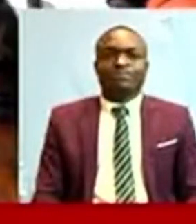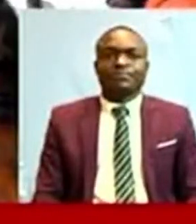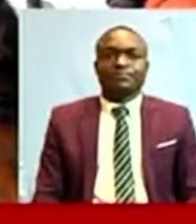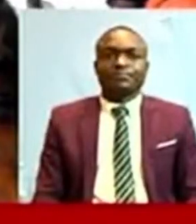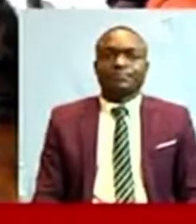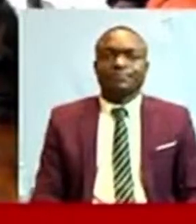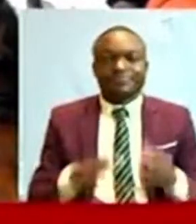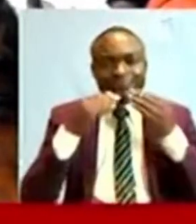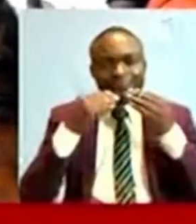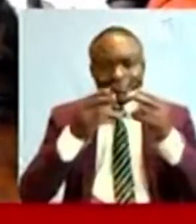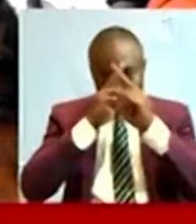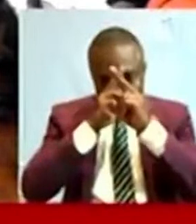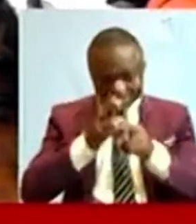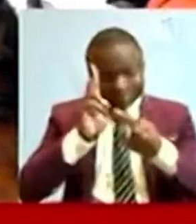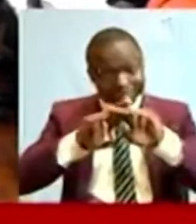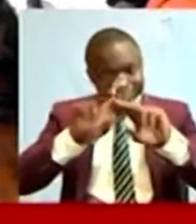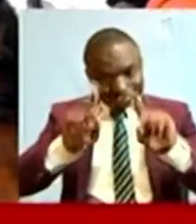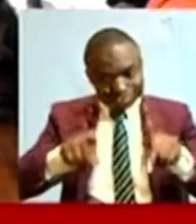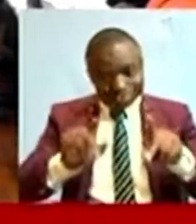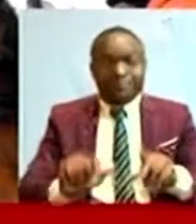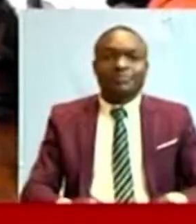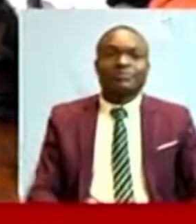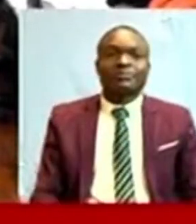Thank you, Honorable Chairperson.